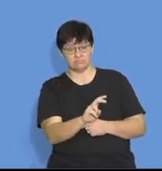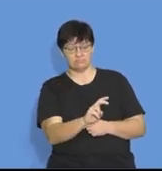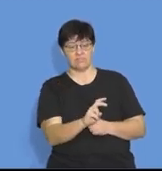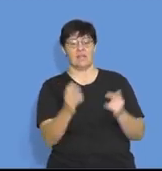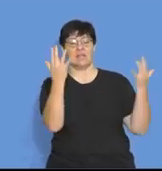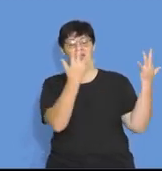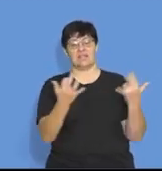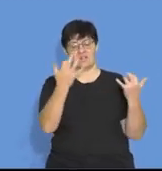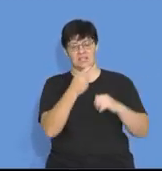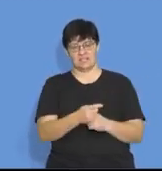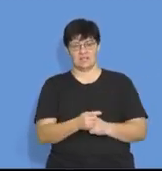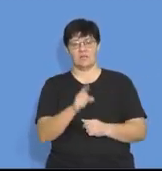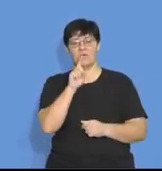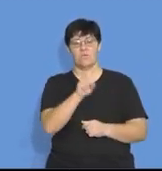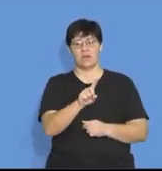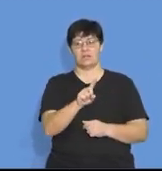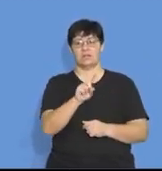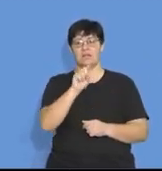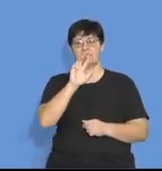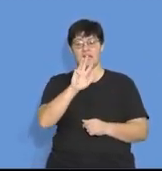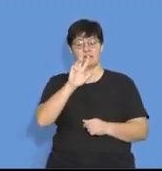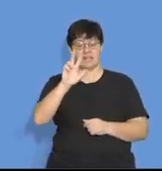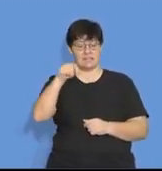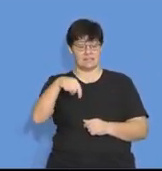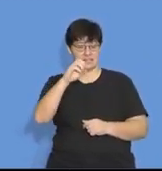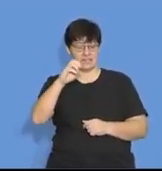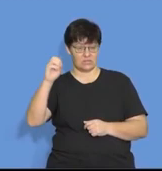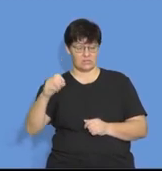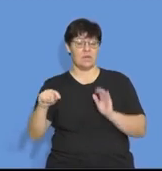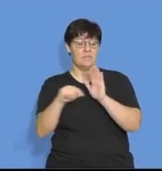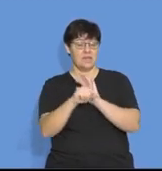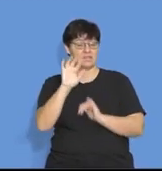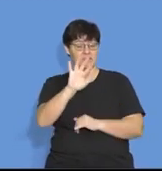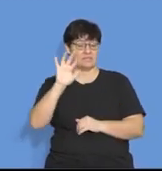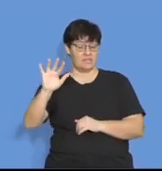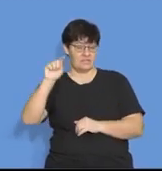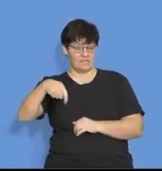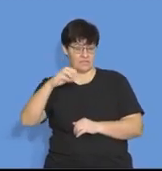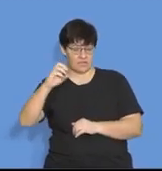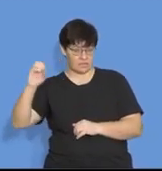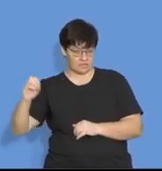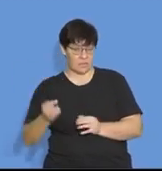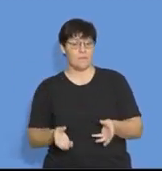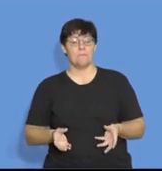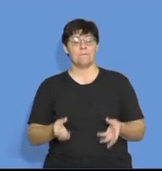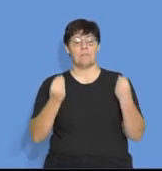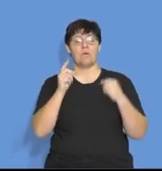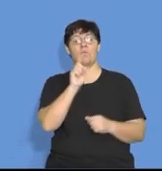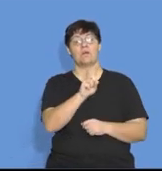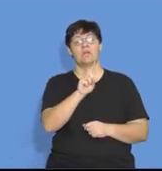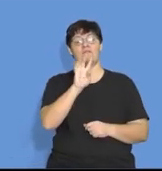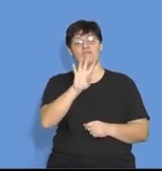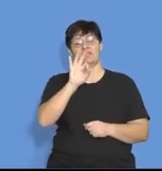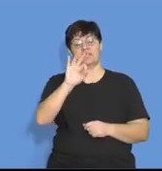calculation, 198,000 minus the 55,000 to give me 143,000 Rand.